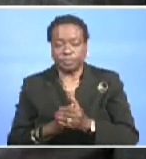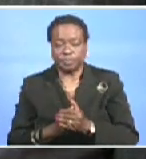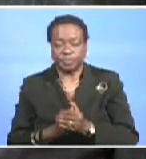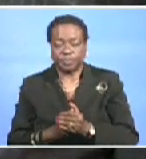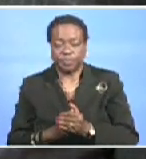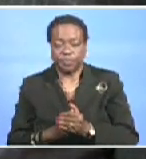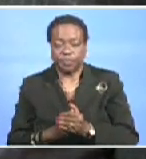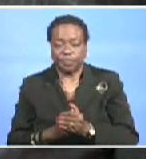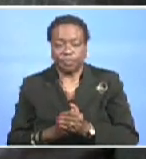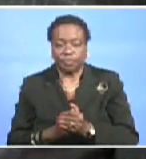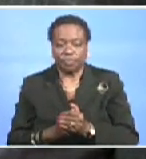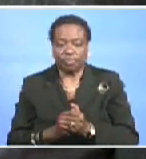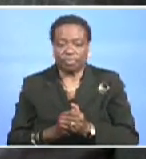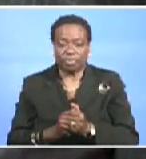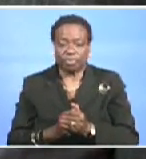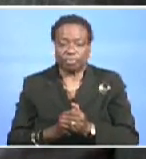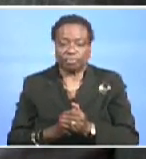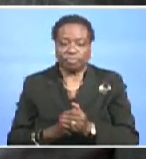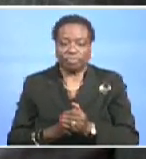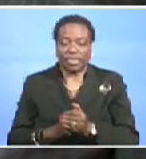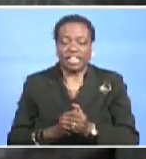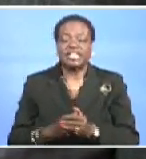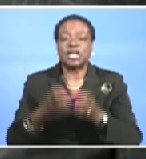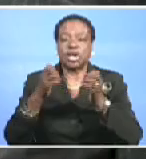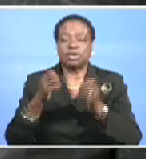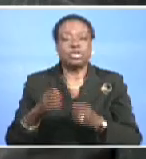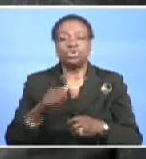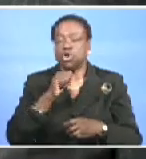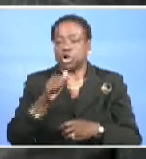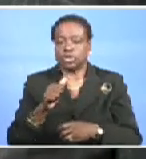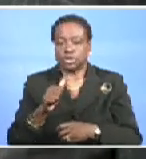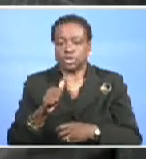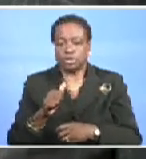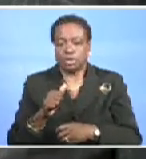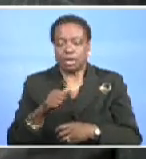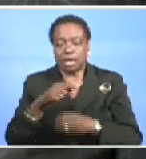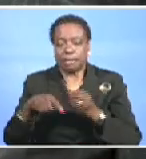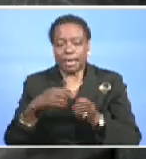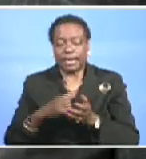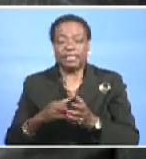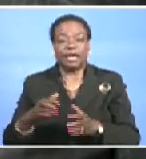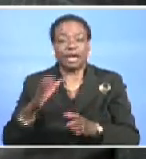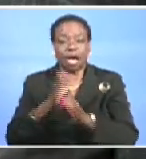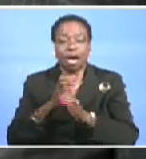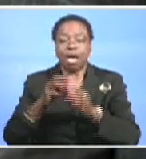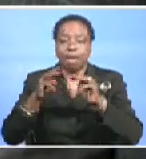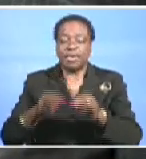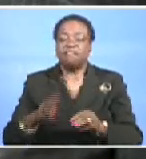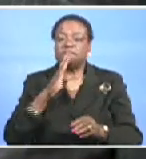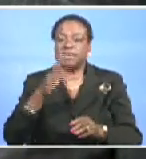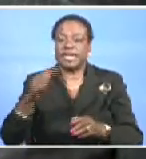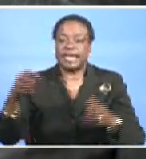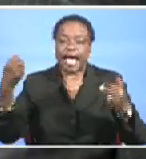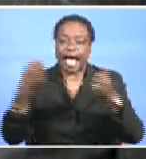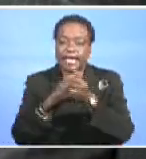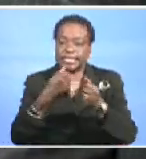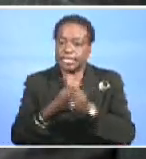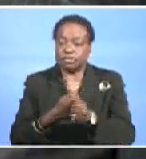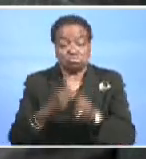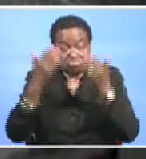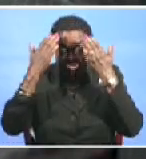and consumers are not aware of that. Vehicles might have been in an accident, they're not aware